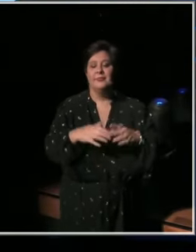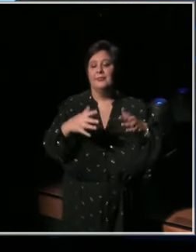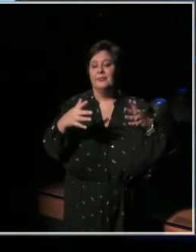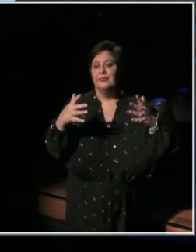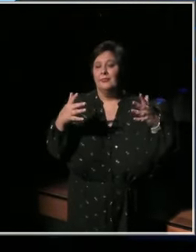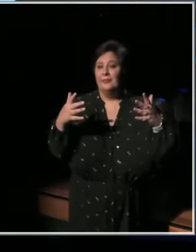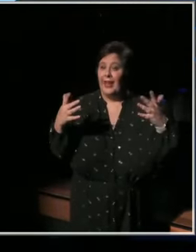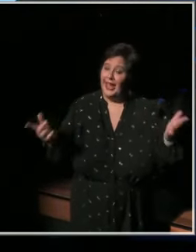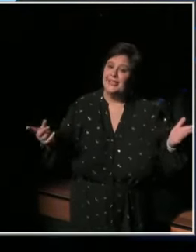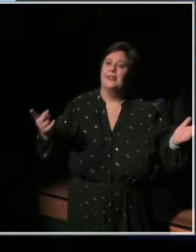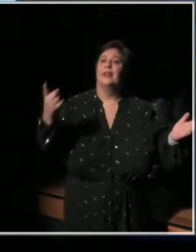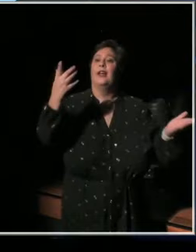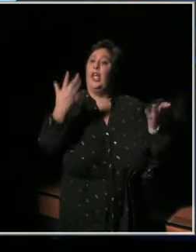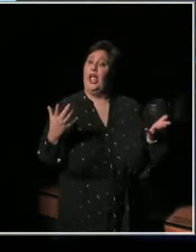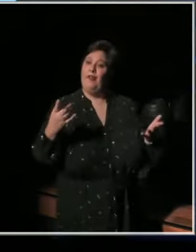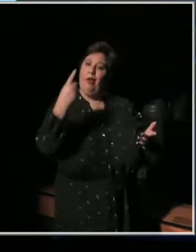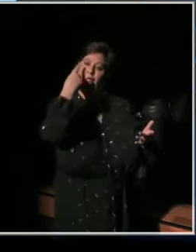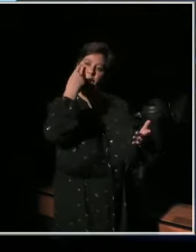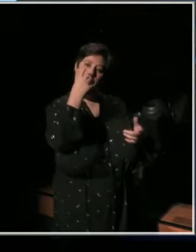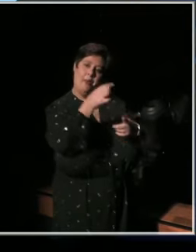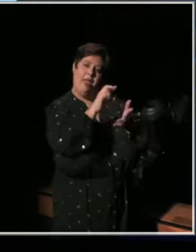And here are the